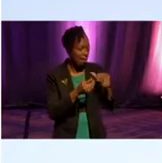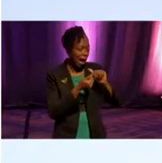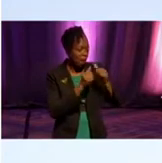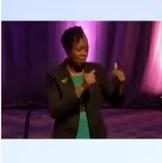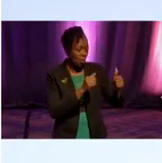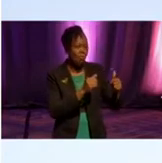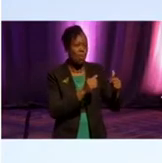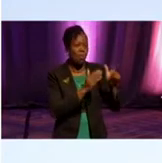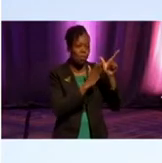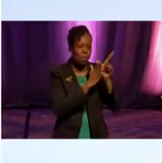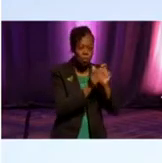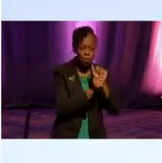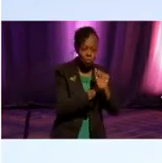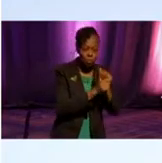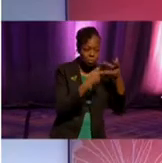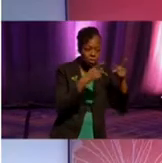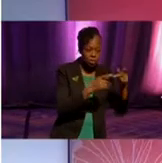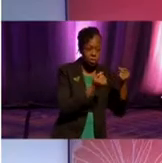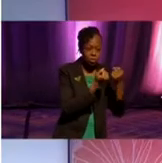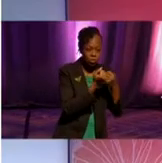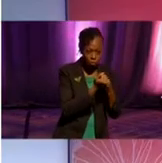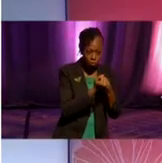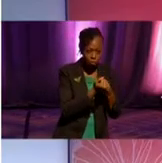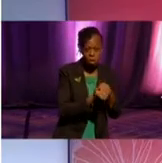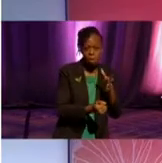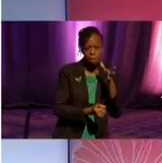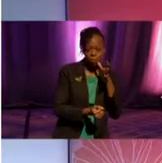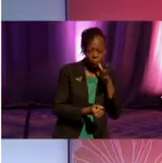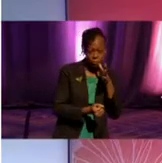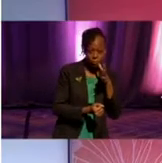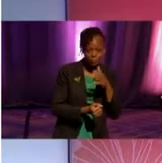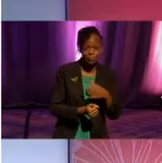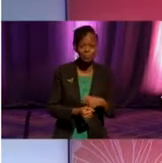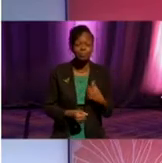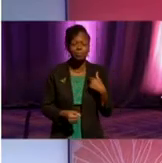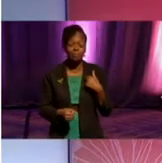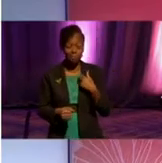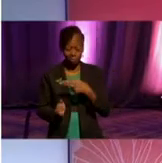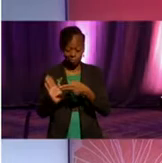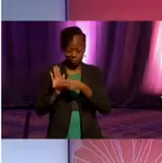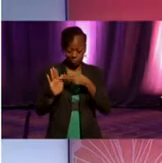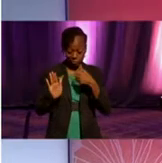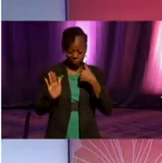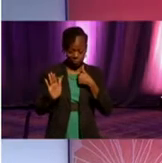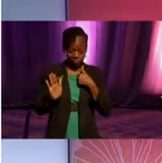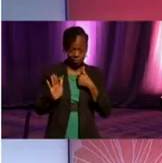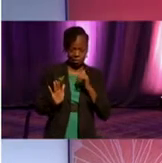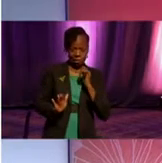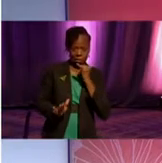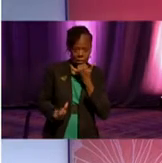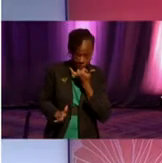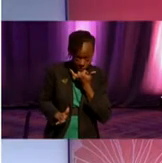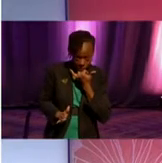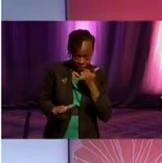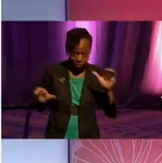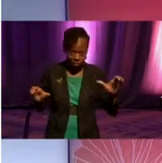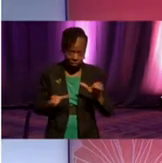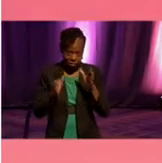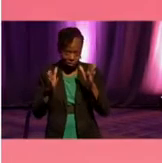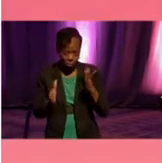mental health. Well, I call myself an accidental activist because I was fine cracking